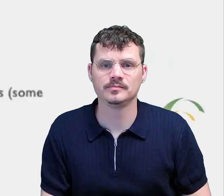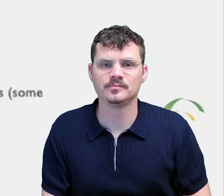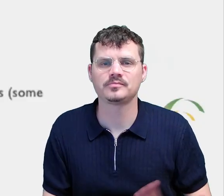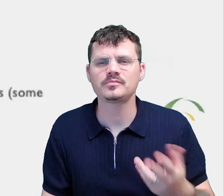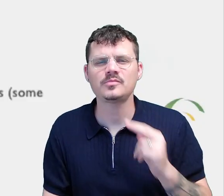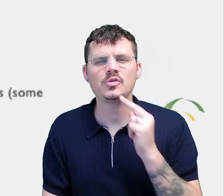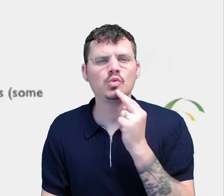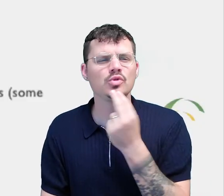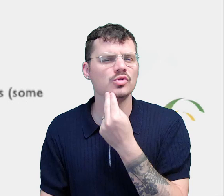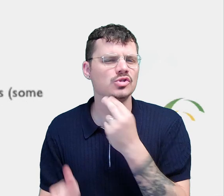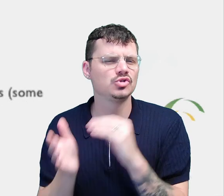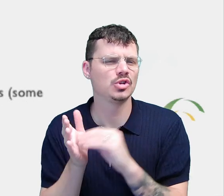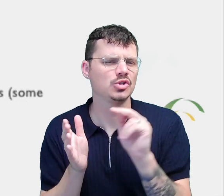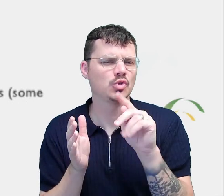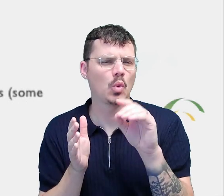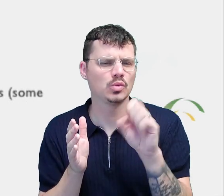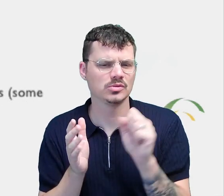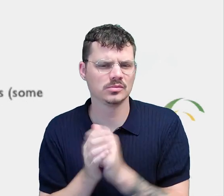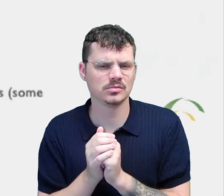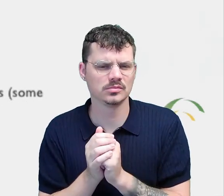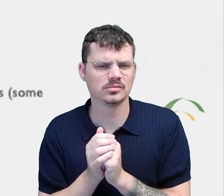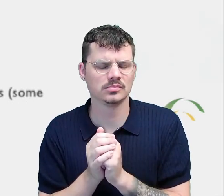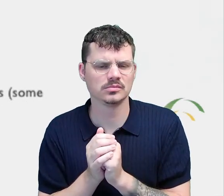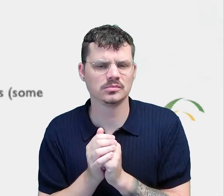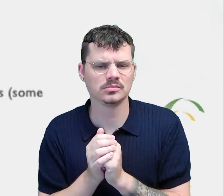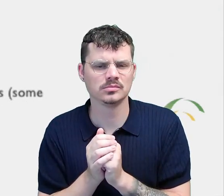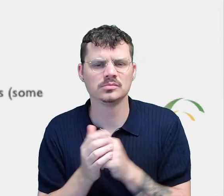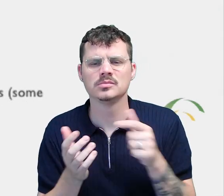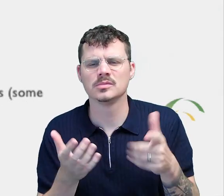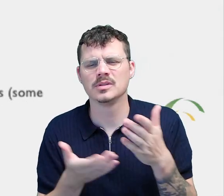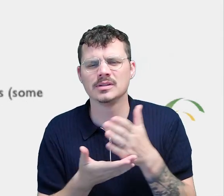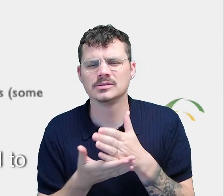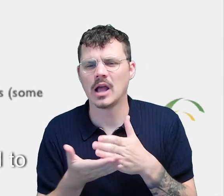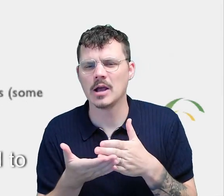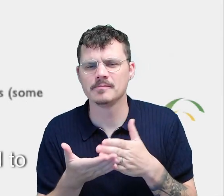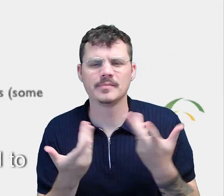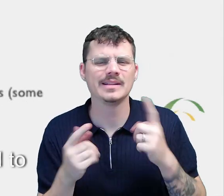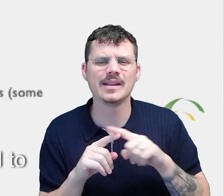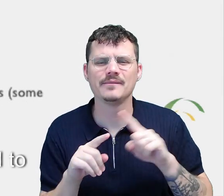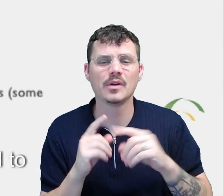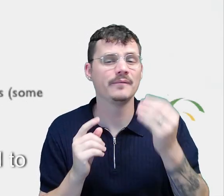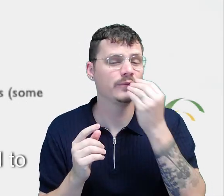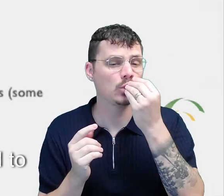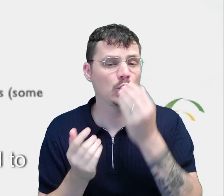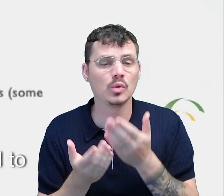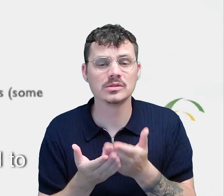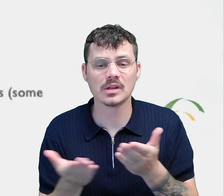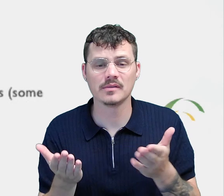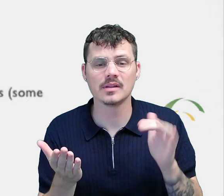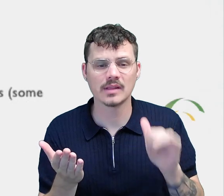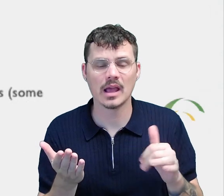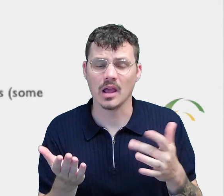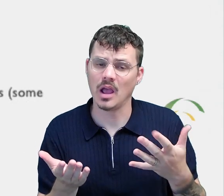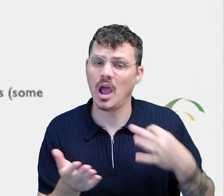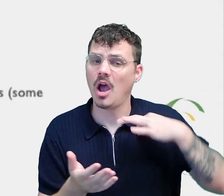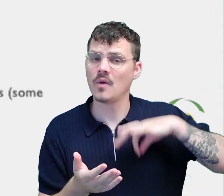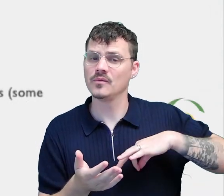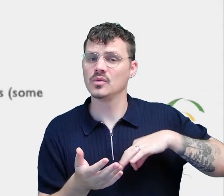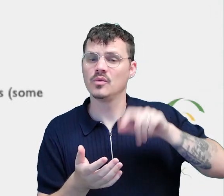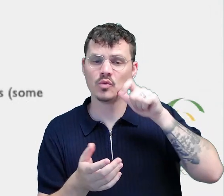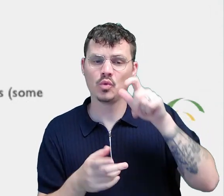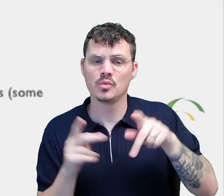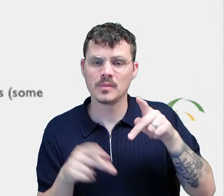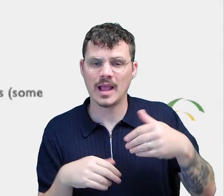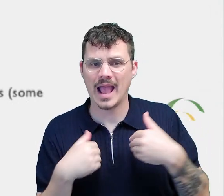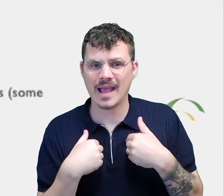Some nutrition notes. These are some different kinds of foodstuffs that tend to be very helpful for people